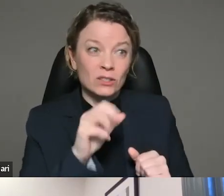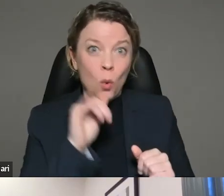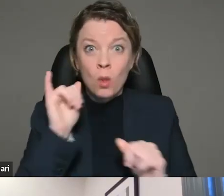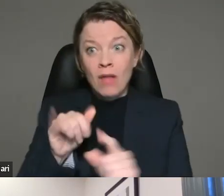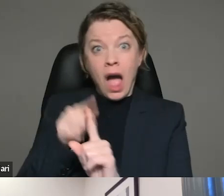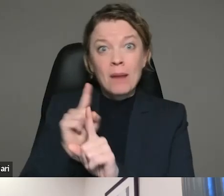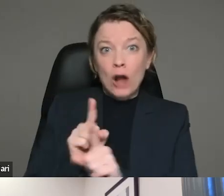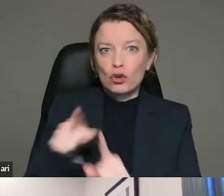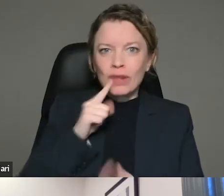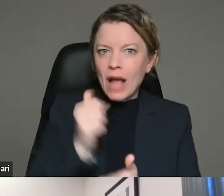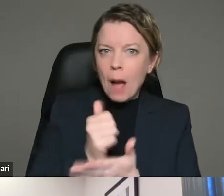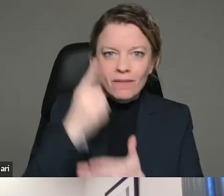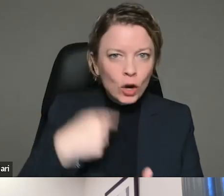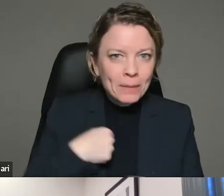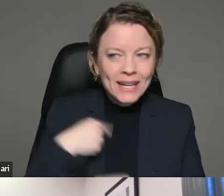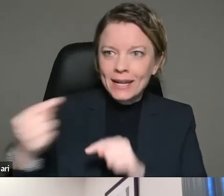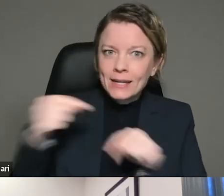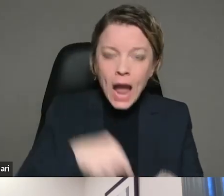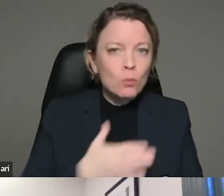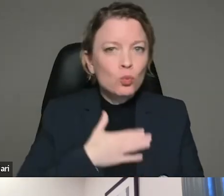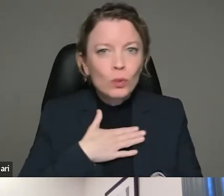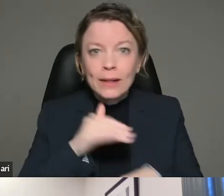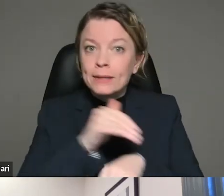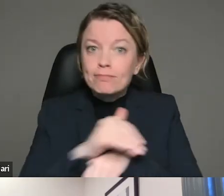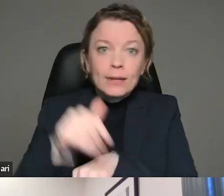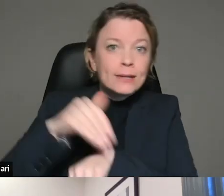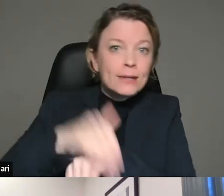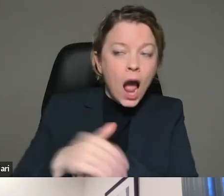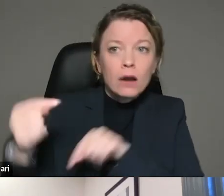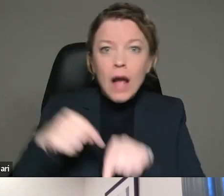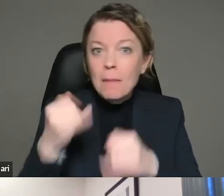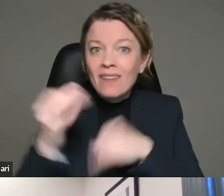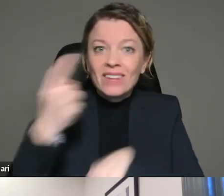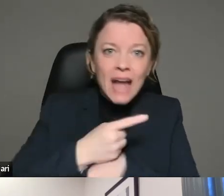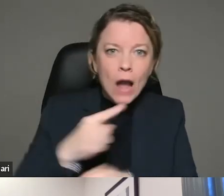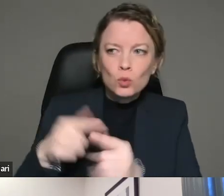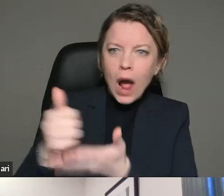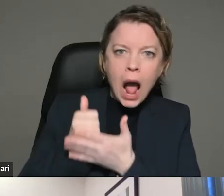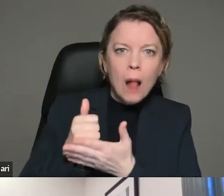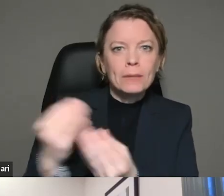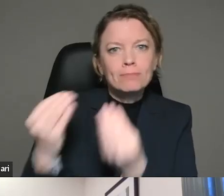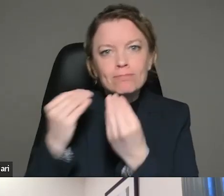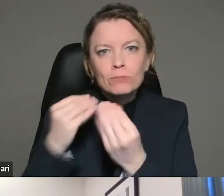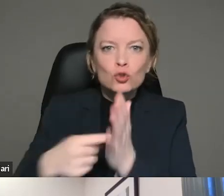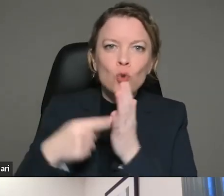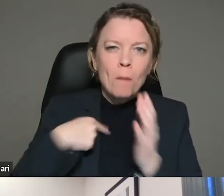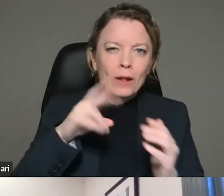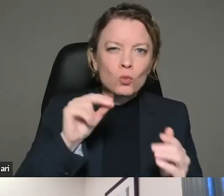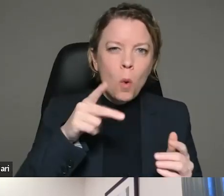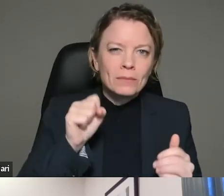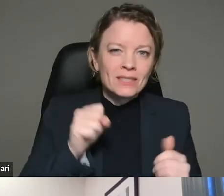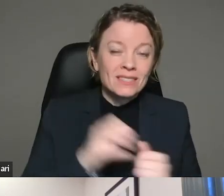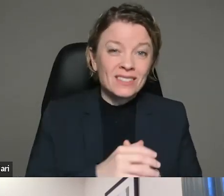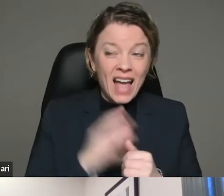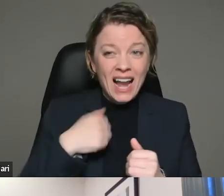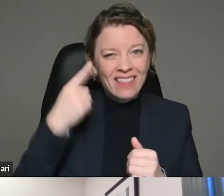in every day and take some time late at the end of the day to help me out and really kind of show me the ropes, because I think deep down he